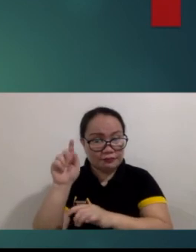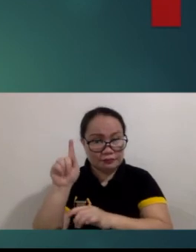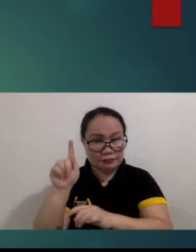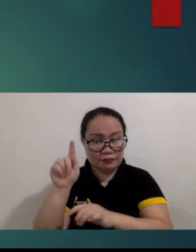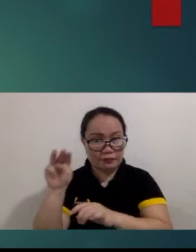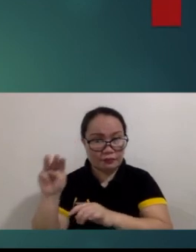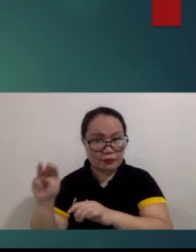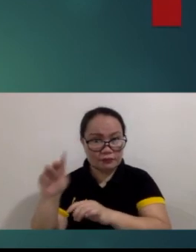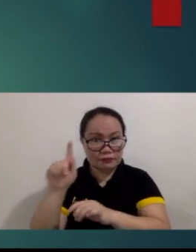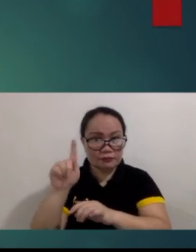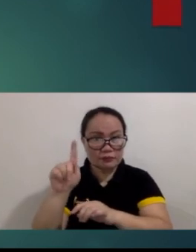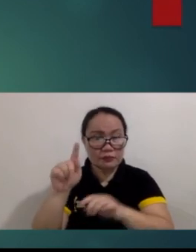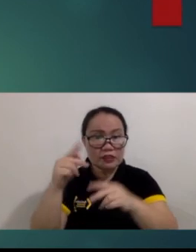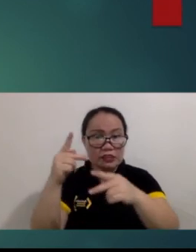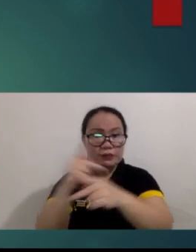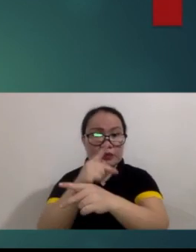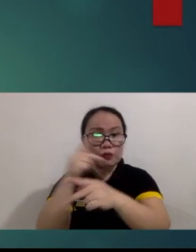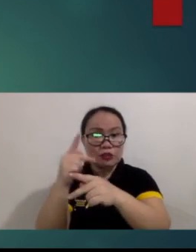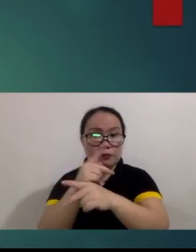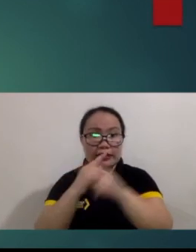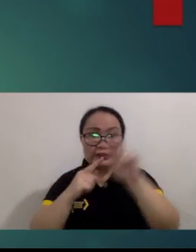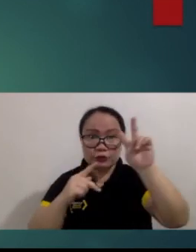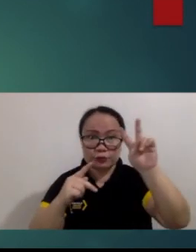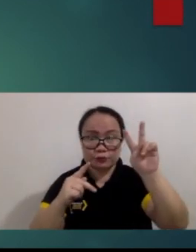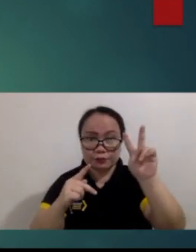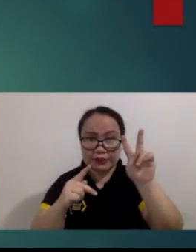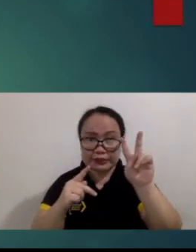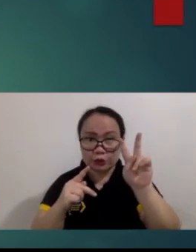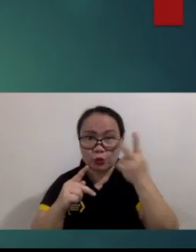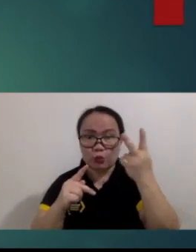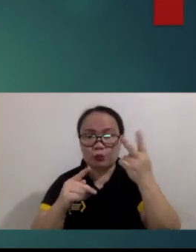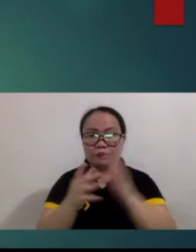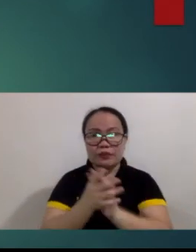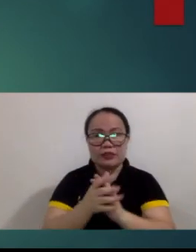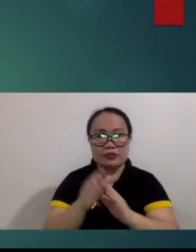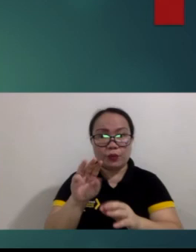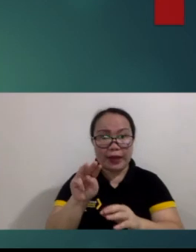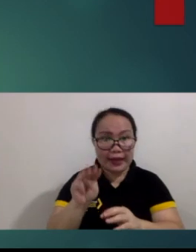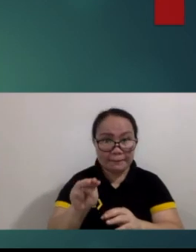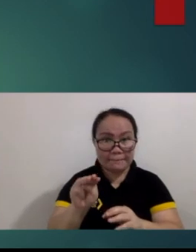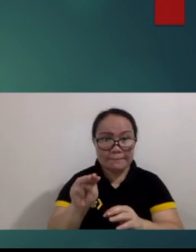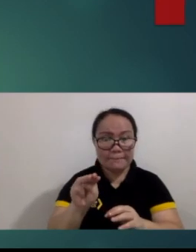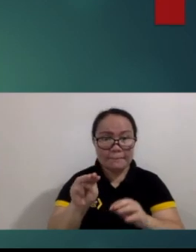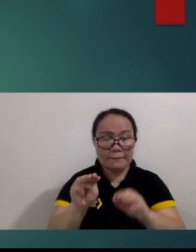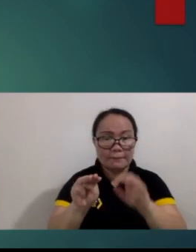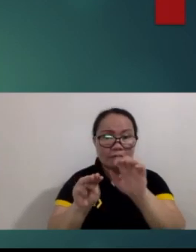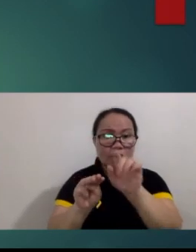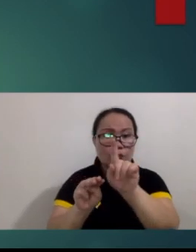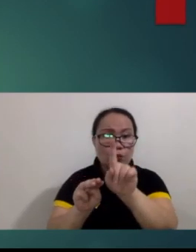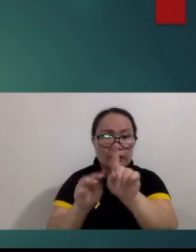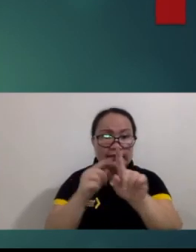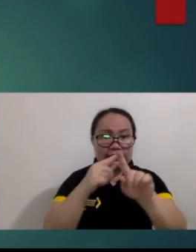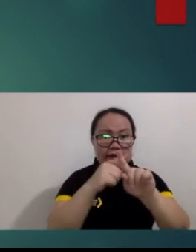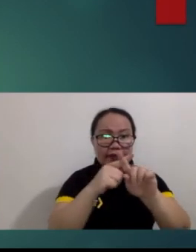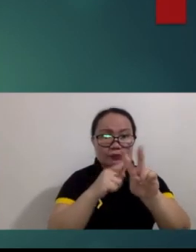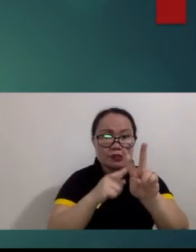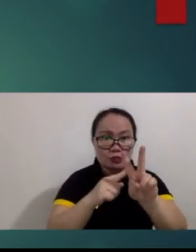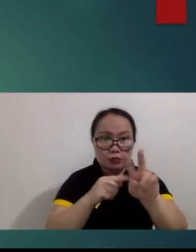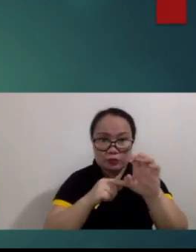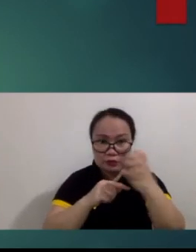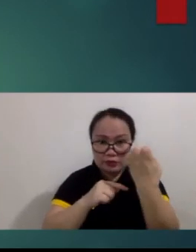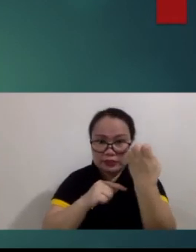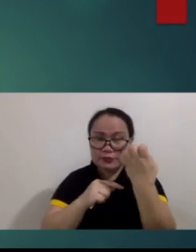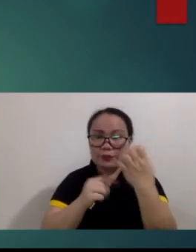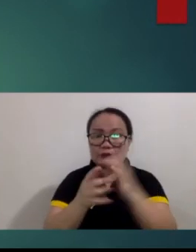m is being multiplied by 2. So m, 1 times